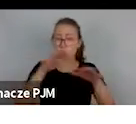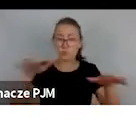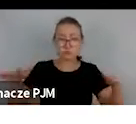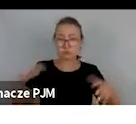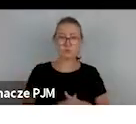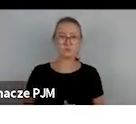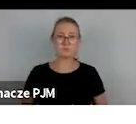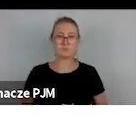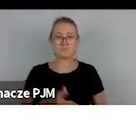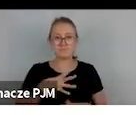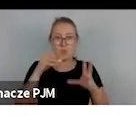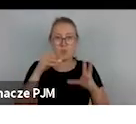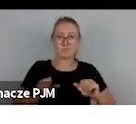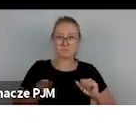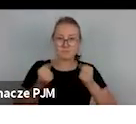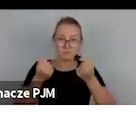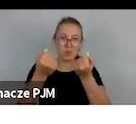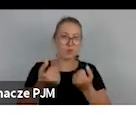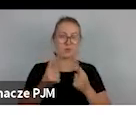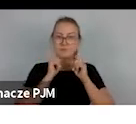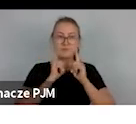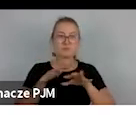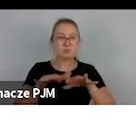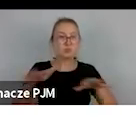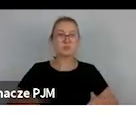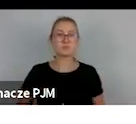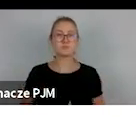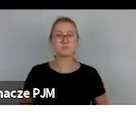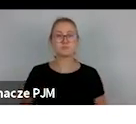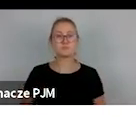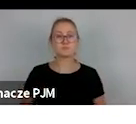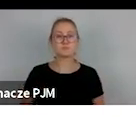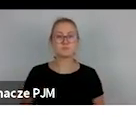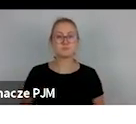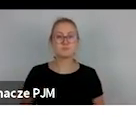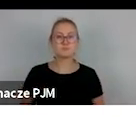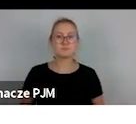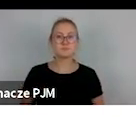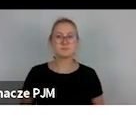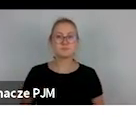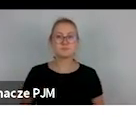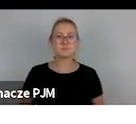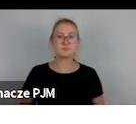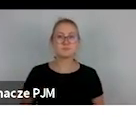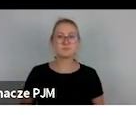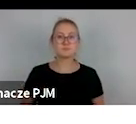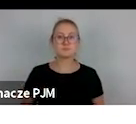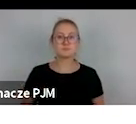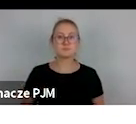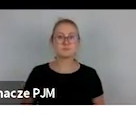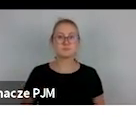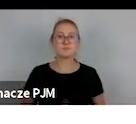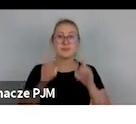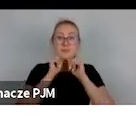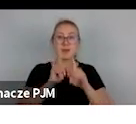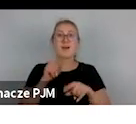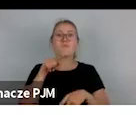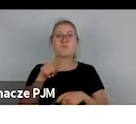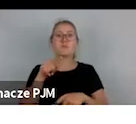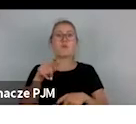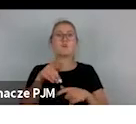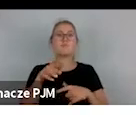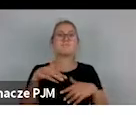to change some of the national parenting leave policies. And we worked with the trade unions as an important